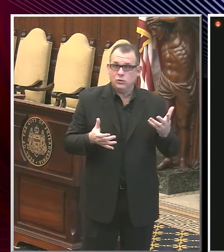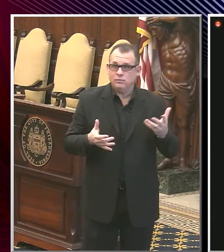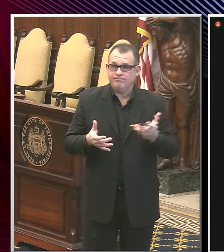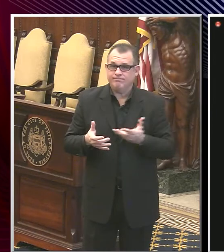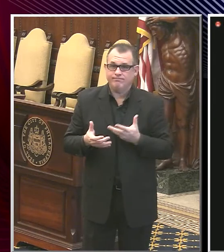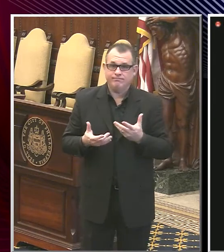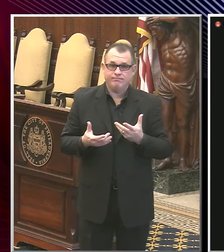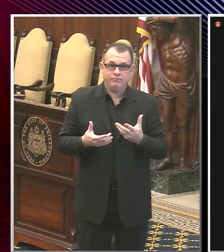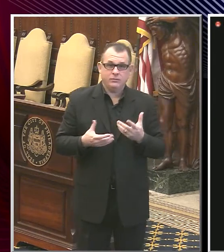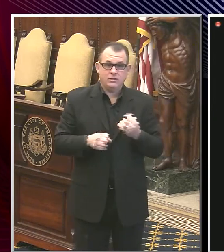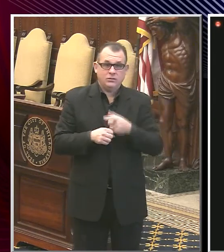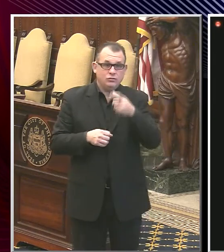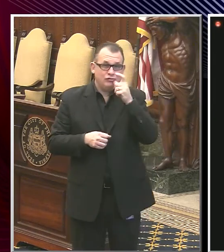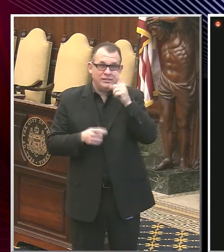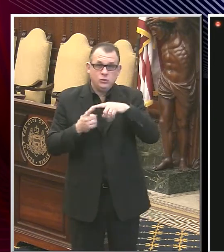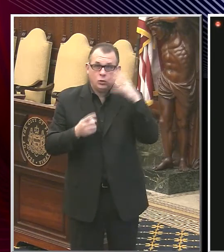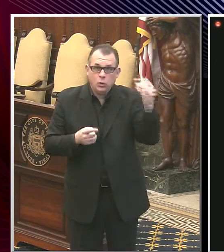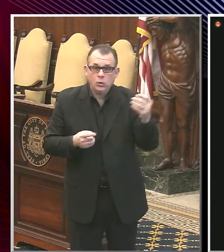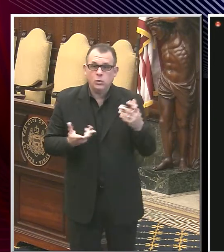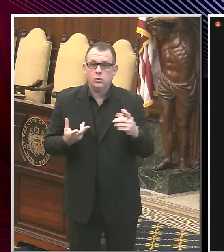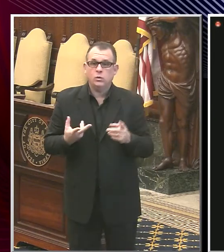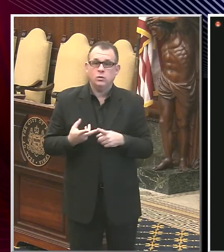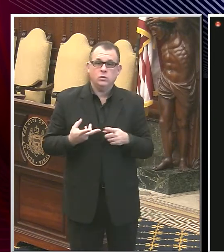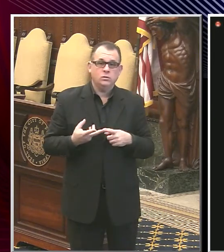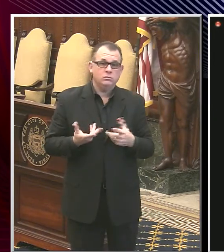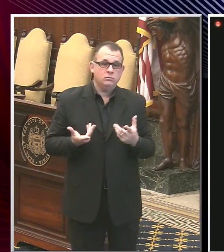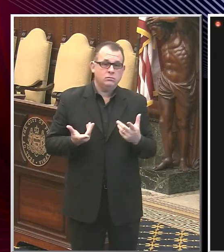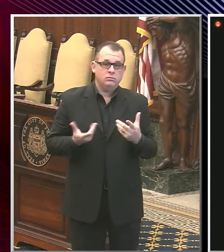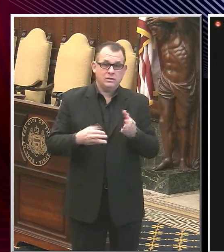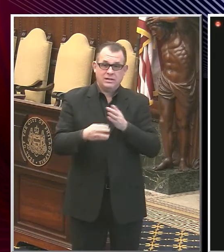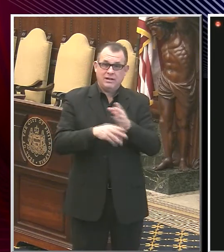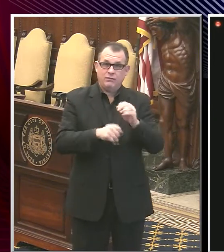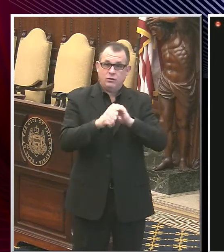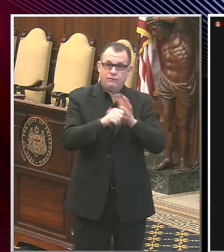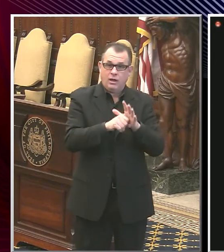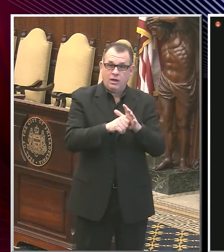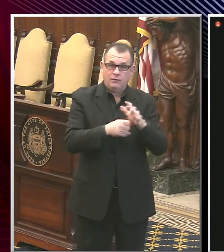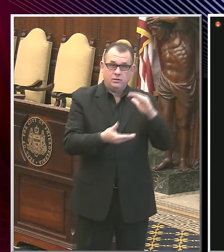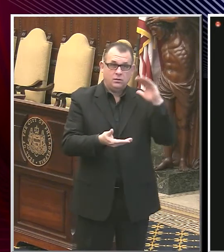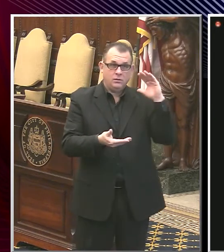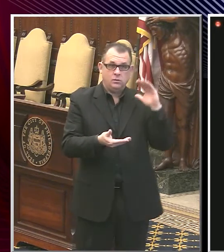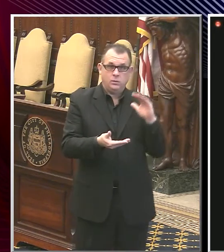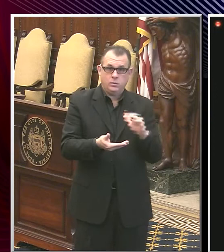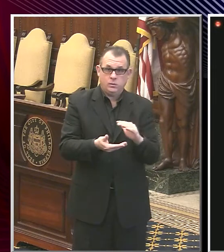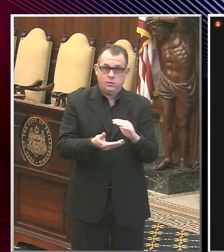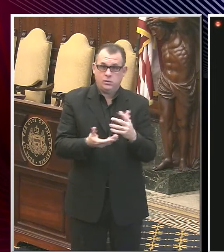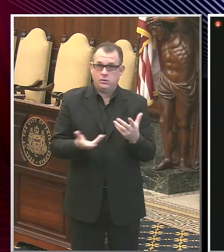able to get cocktails to go even after the virus has